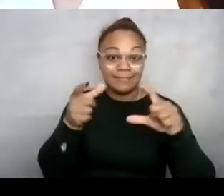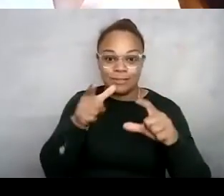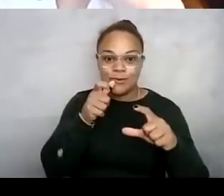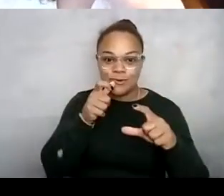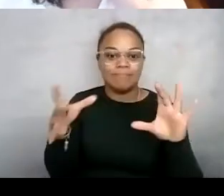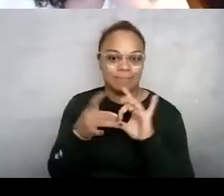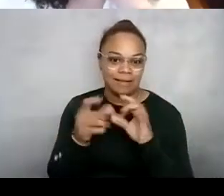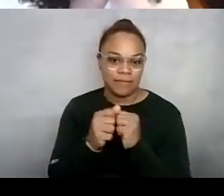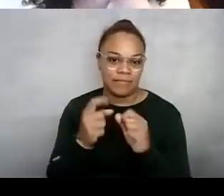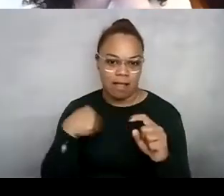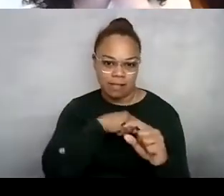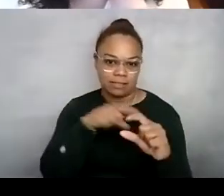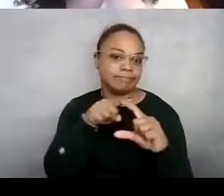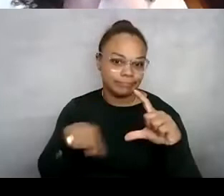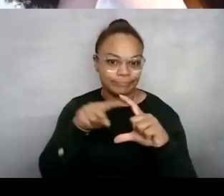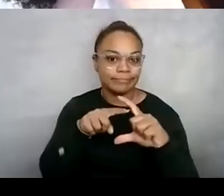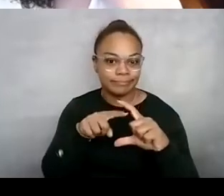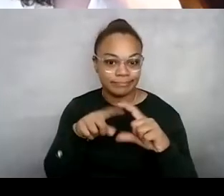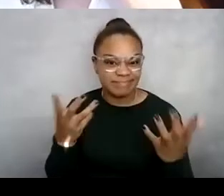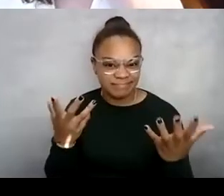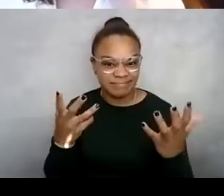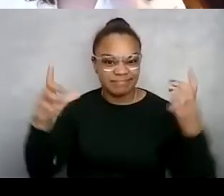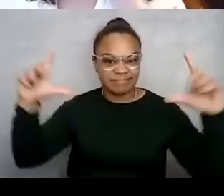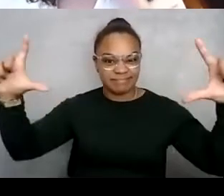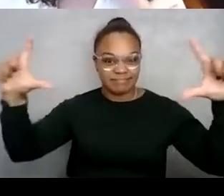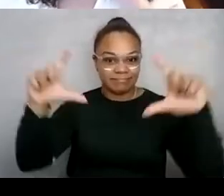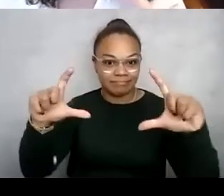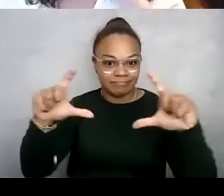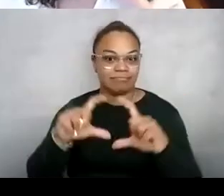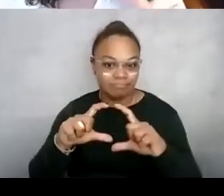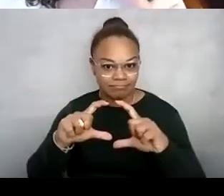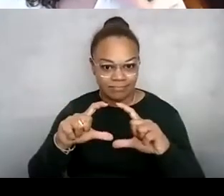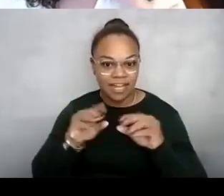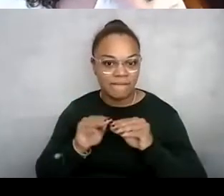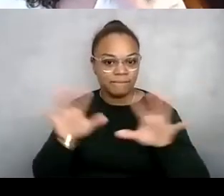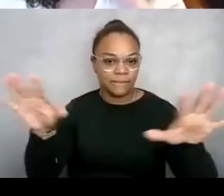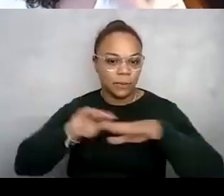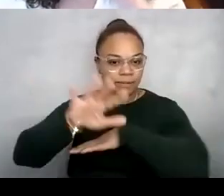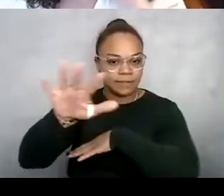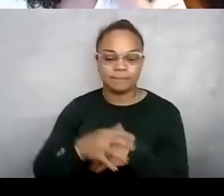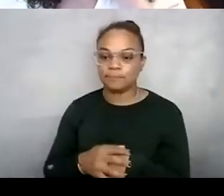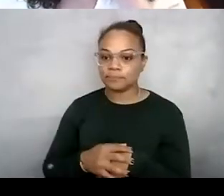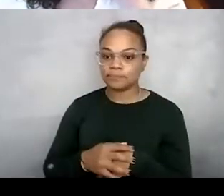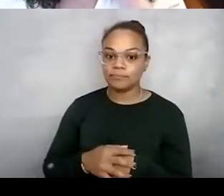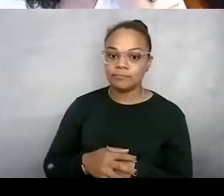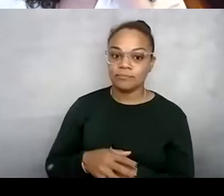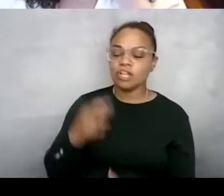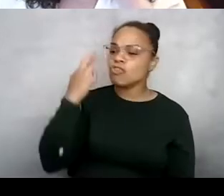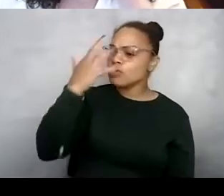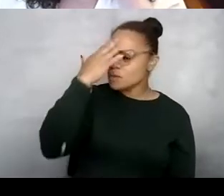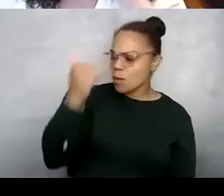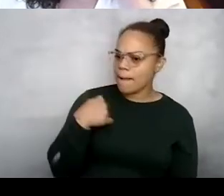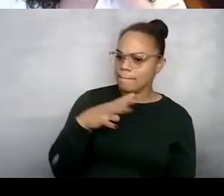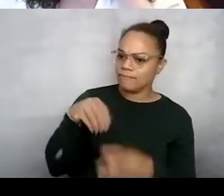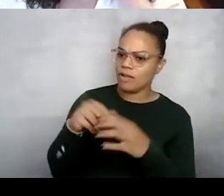Nadine. Yeah, well, I think the reason that I've always been drawn to local and state politics more so